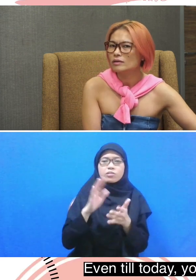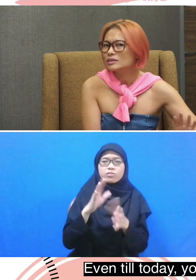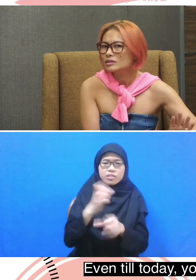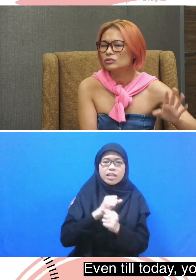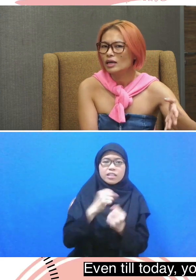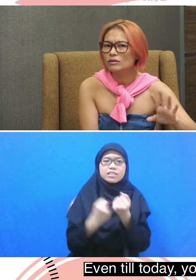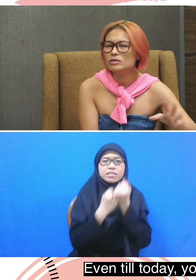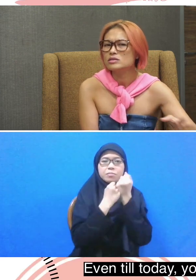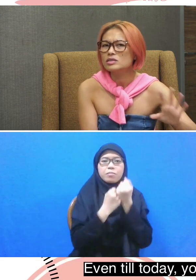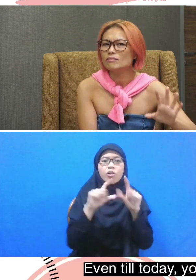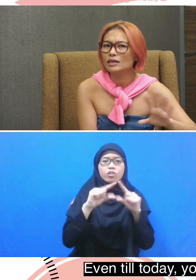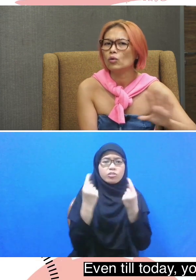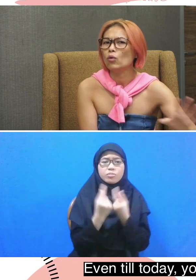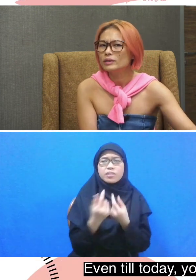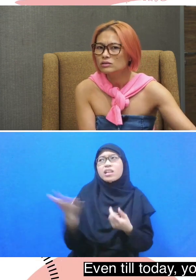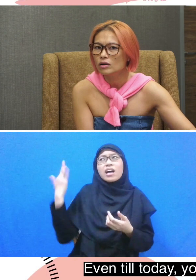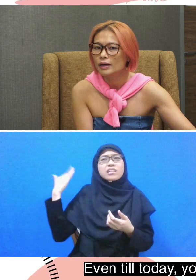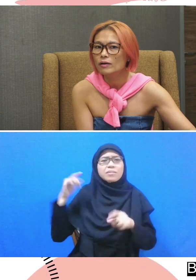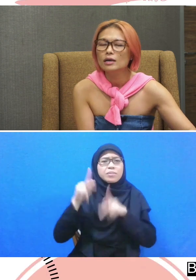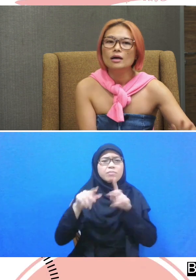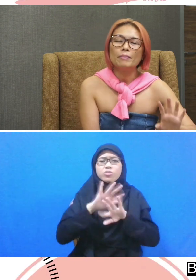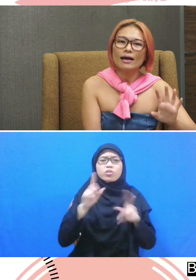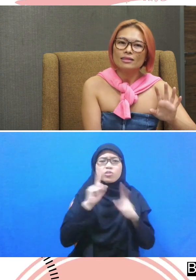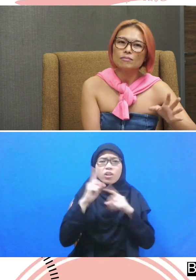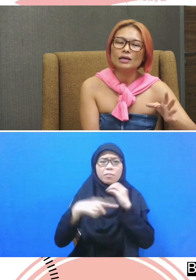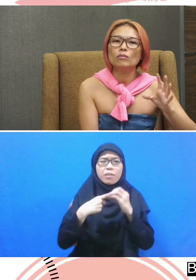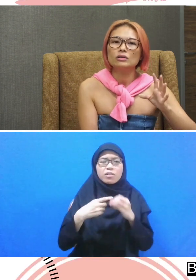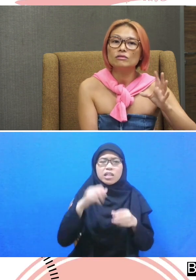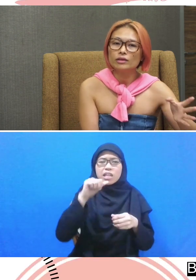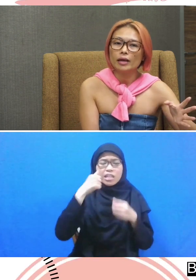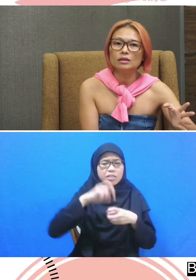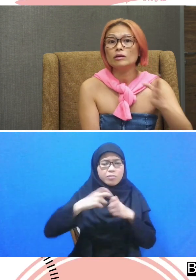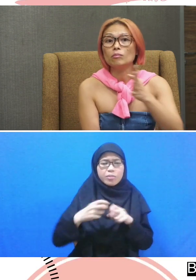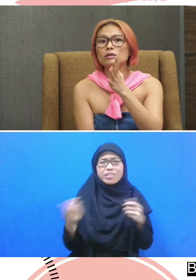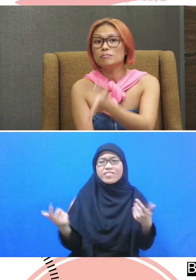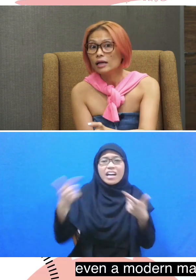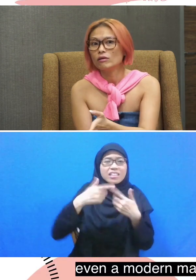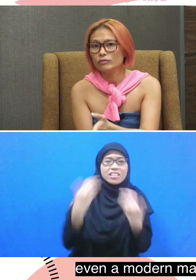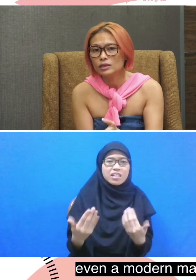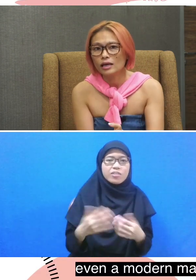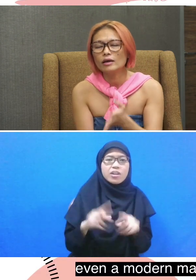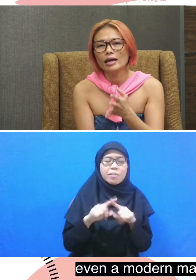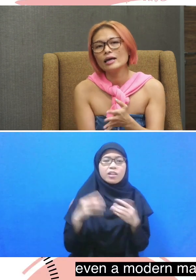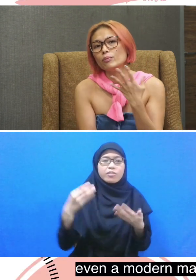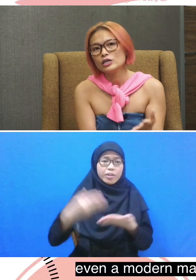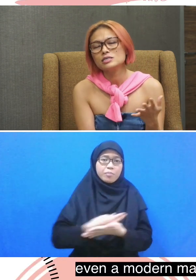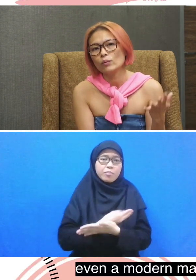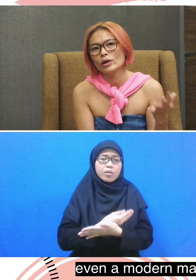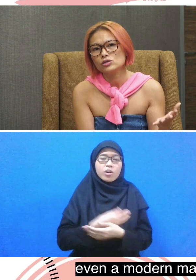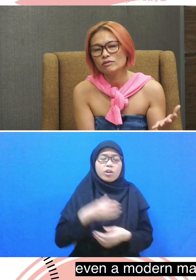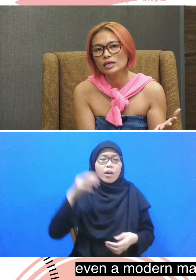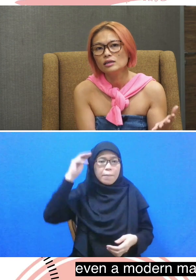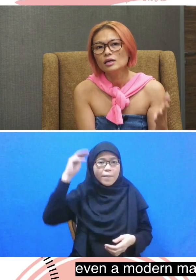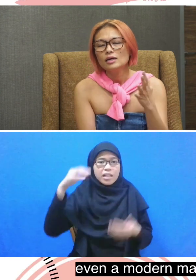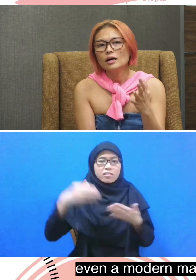disorder. Even till today, you know, it's not something that you openly talk about. But I think being a modern female, even a modern male of today, and the pressures that we